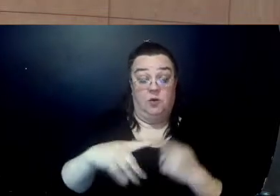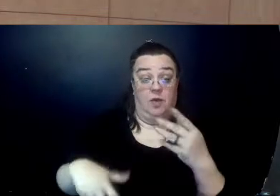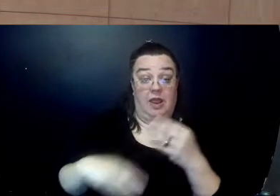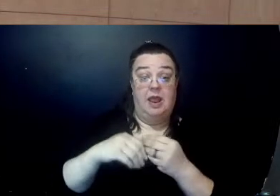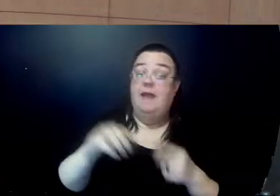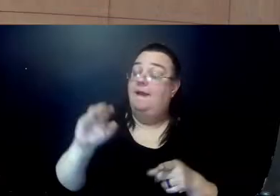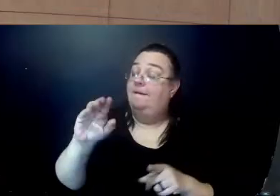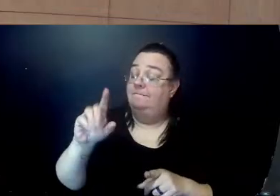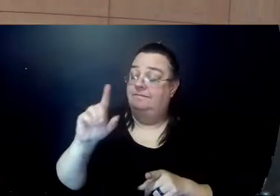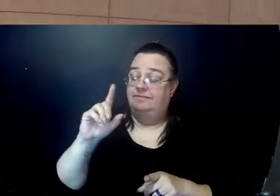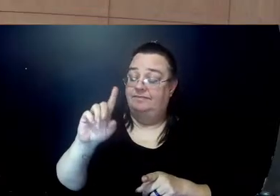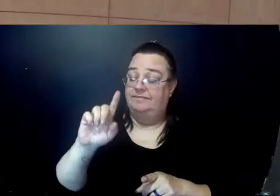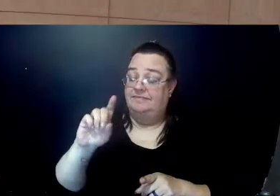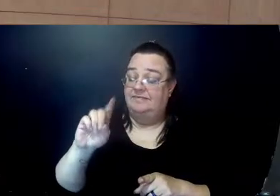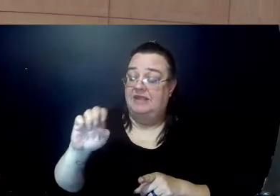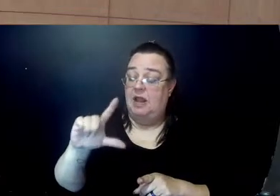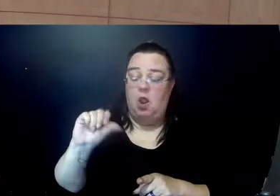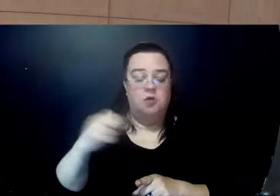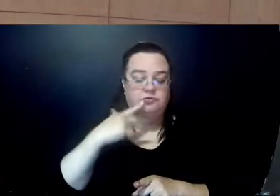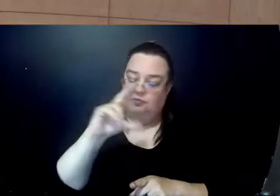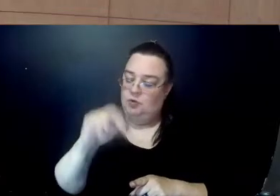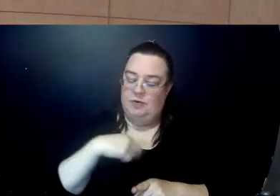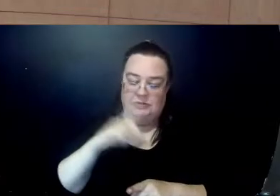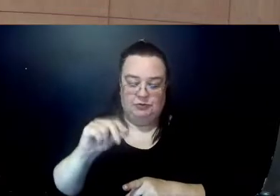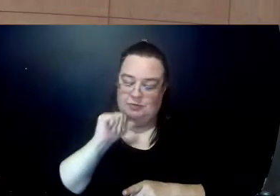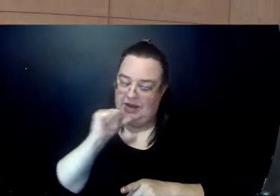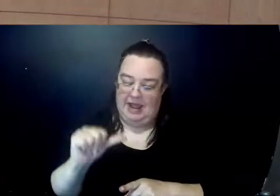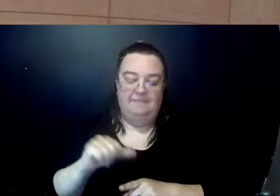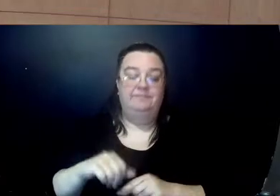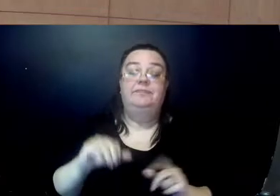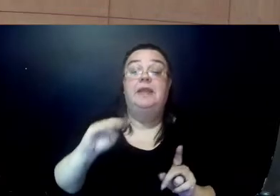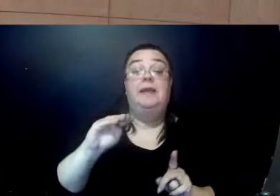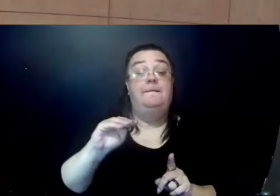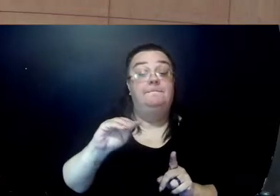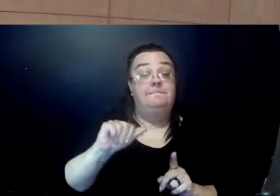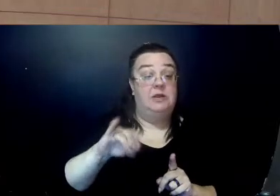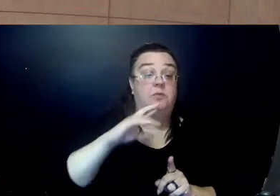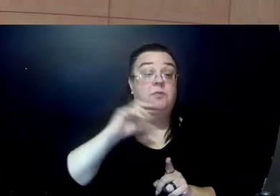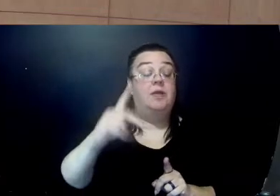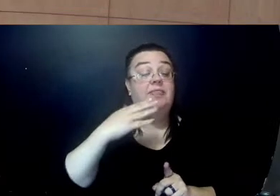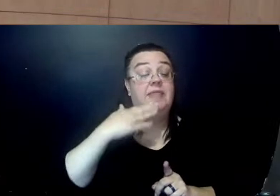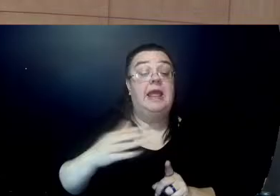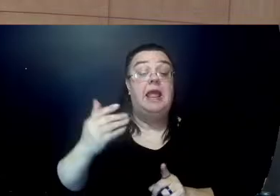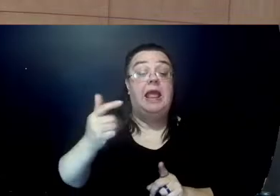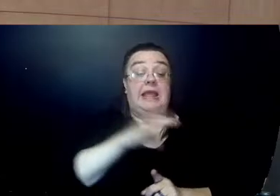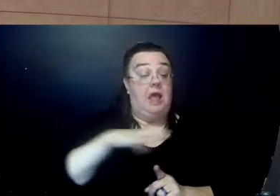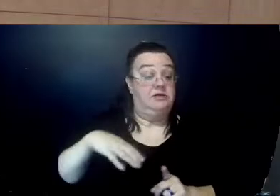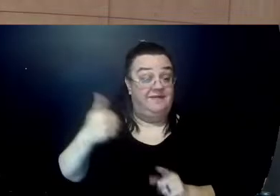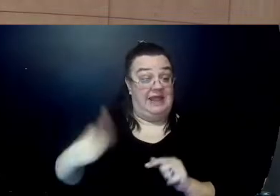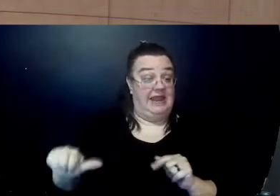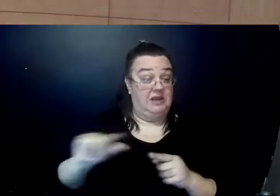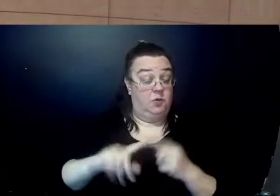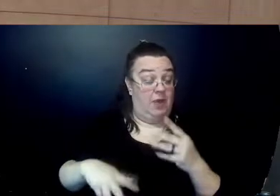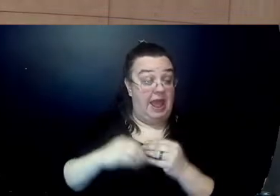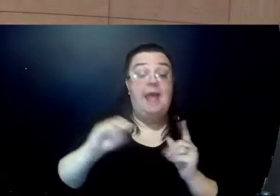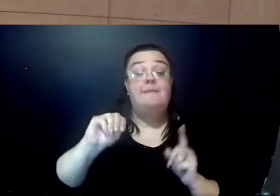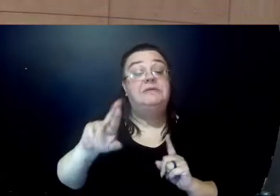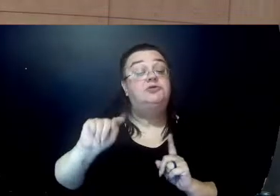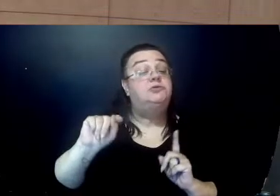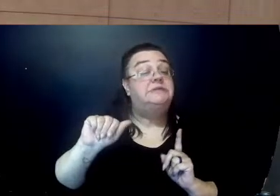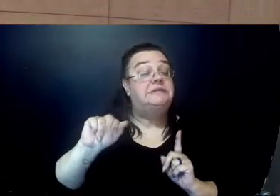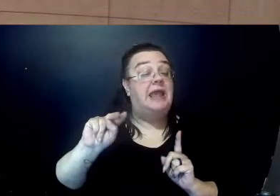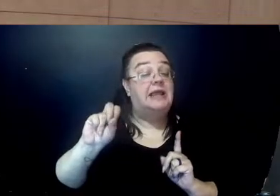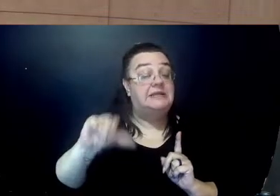Do not, Mayor. Thank you. Thank you, sir. Council, anything to add? Mr. Tanzi? So